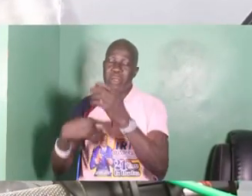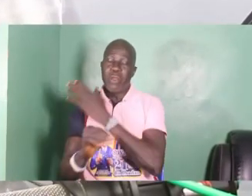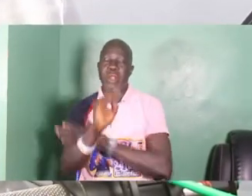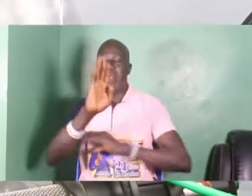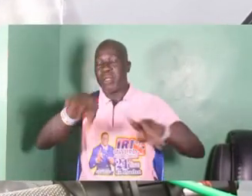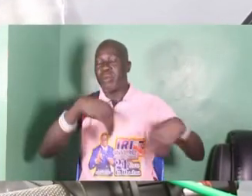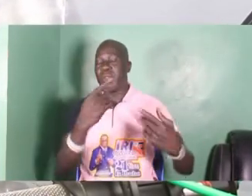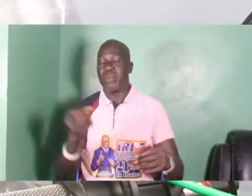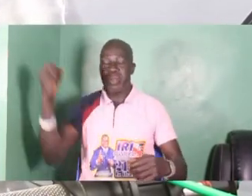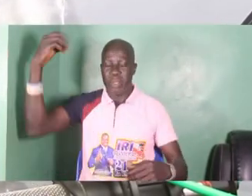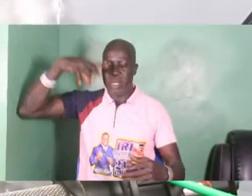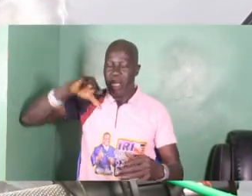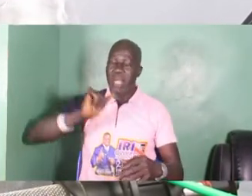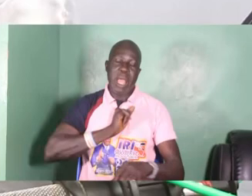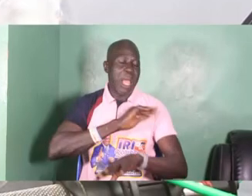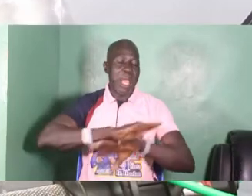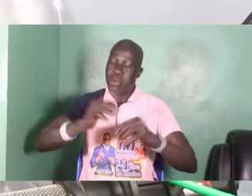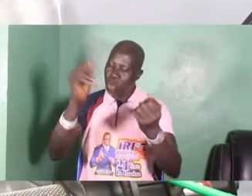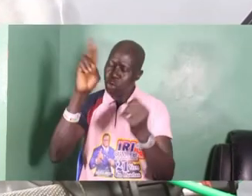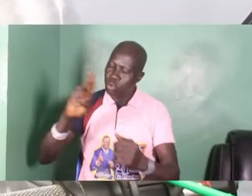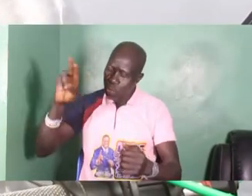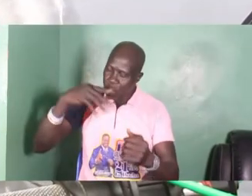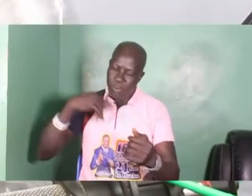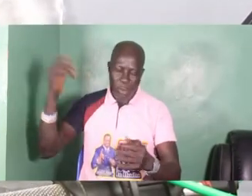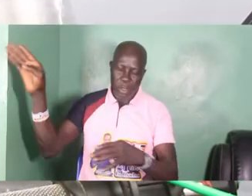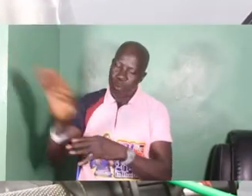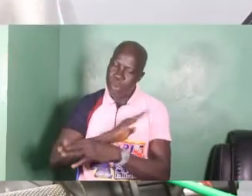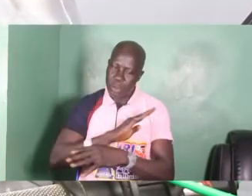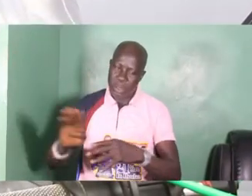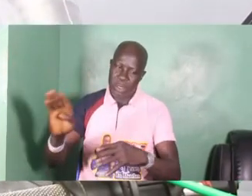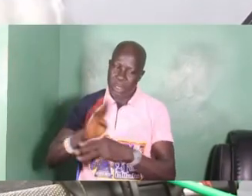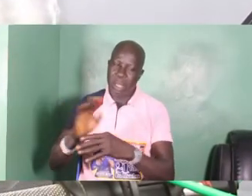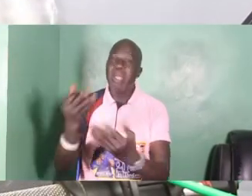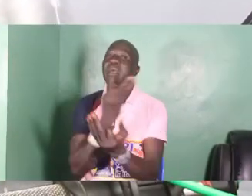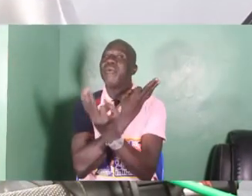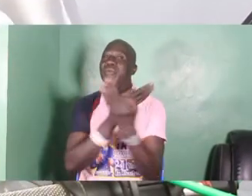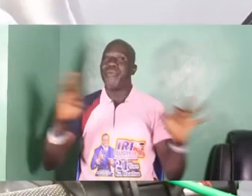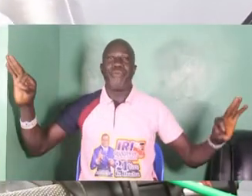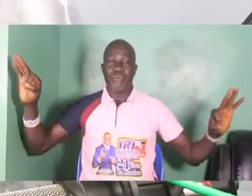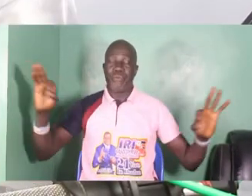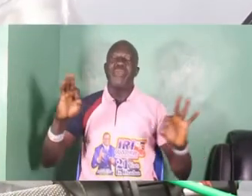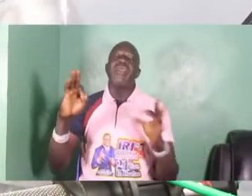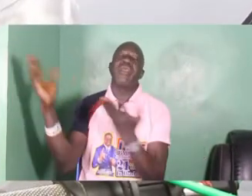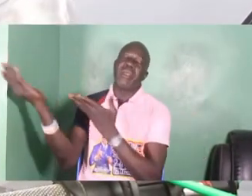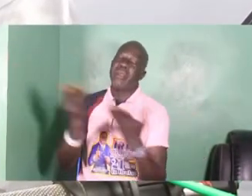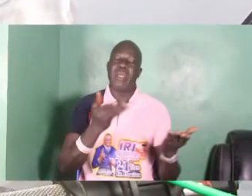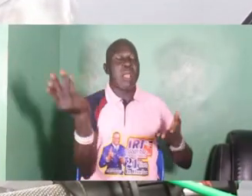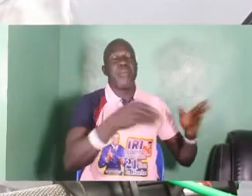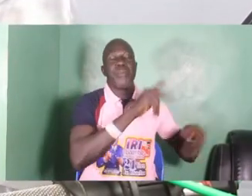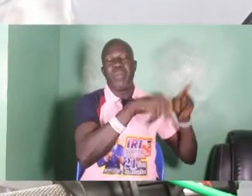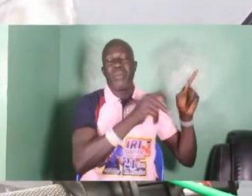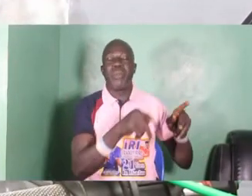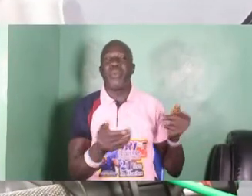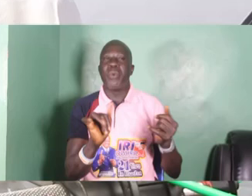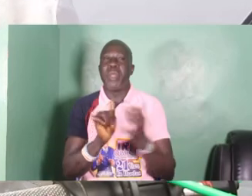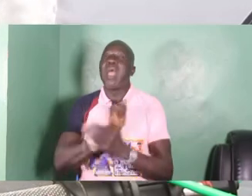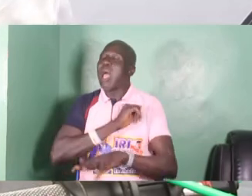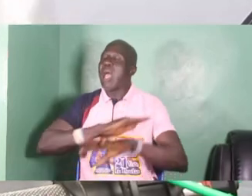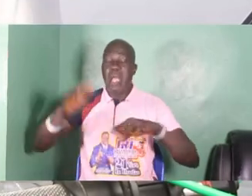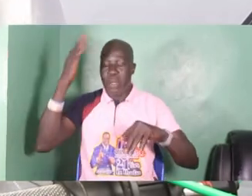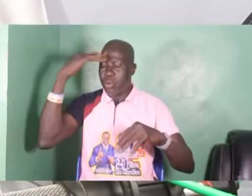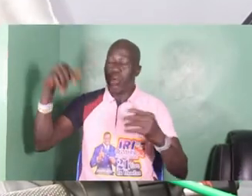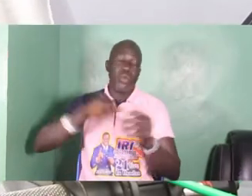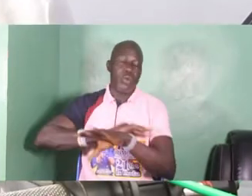God has given me the grace. Mi ò lo bí business o. You are not doing it gẹ́gẹ́ fi ṣòwò. Ọ̀fẹ́ la fi kó àwọn ènìyàn. You take it duty to pass people free. Mi ò mọ̀